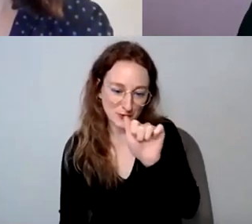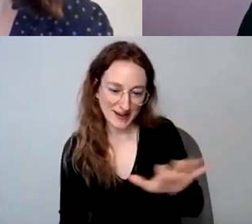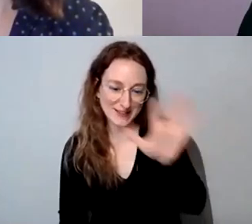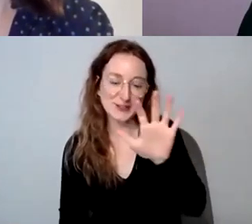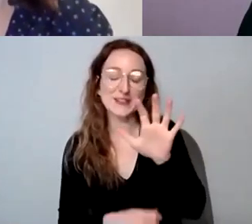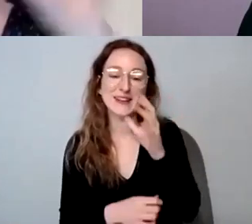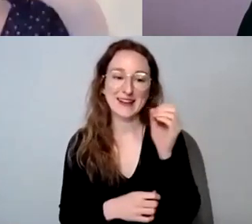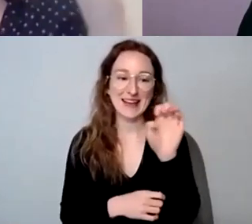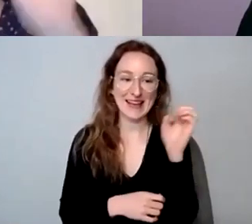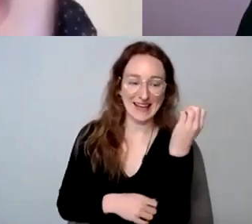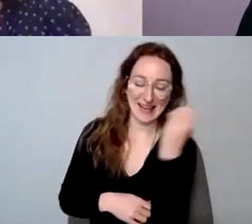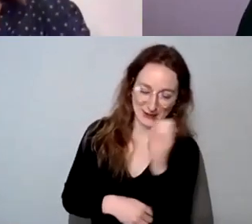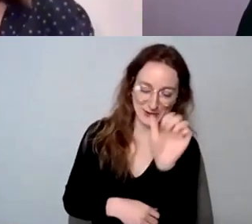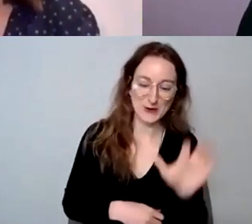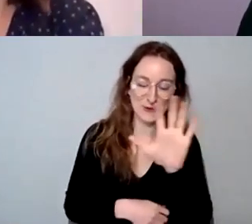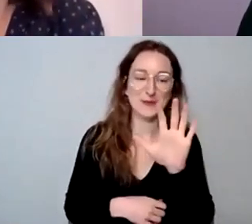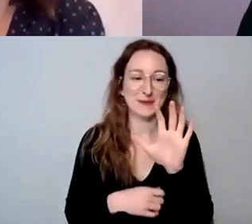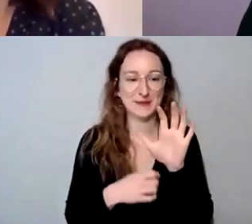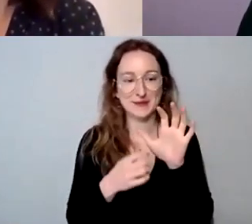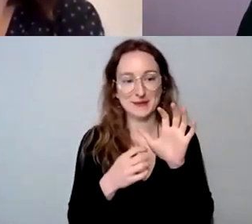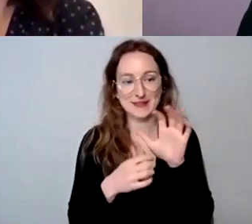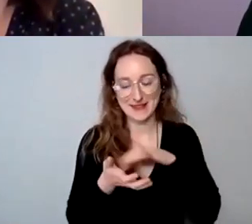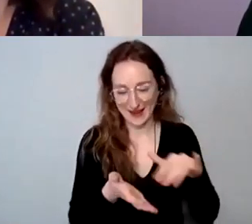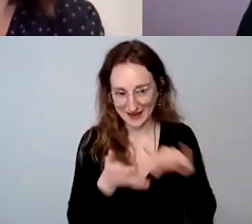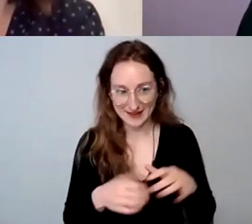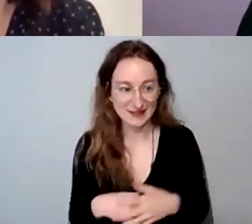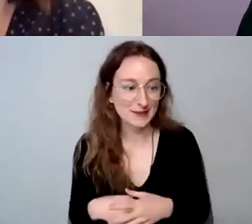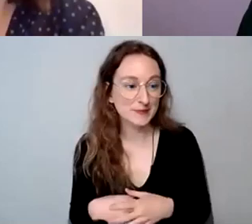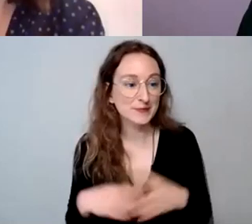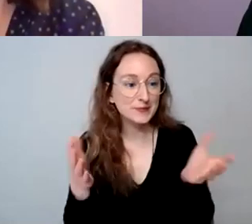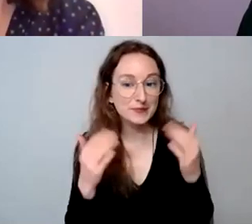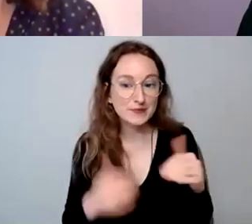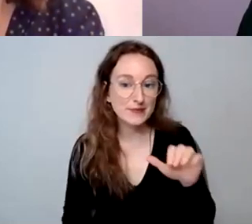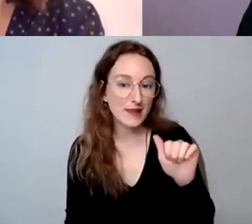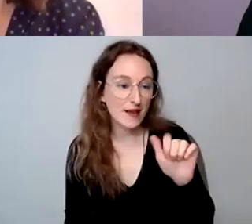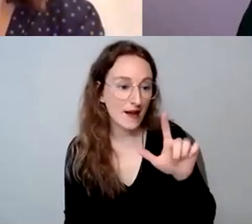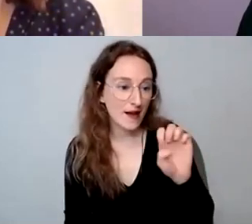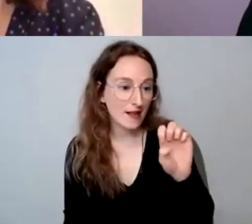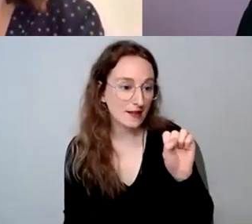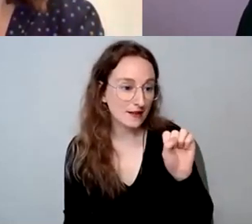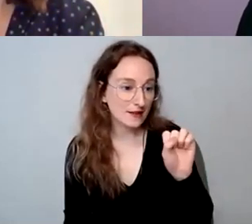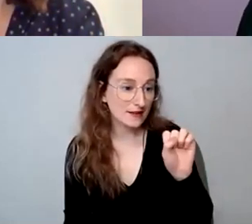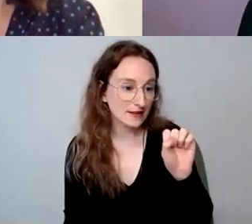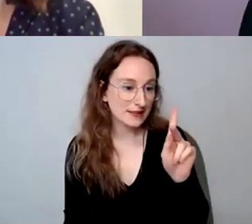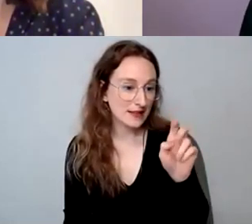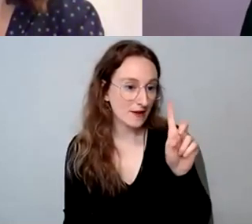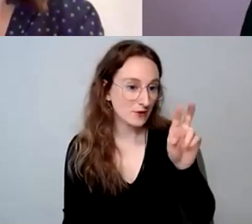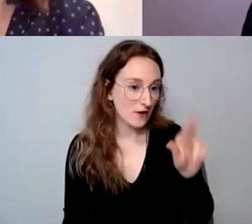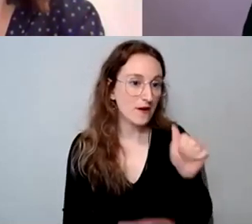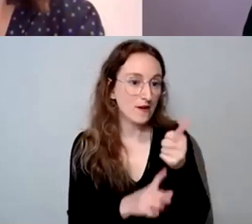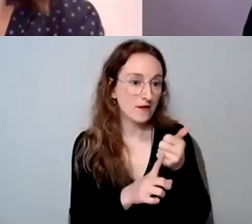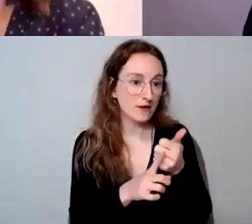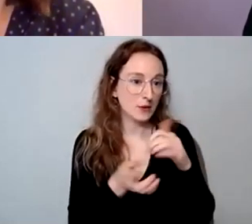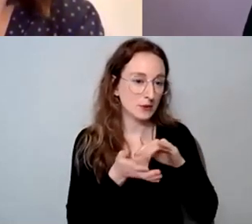is a professor of sociology and head of the International Laboratory for Social Integration Research at National Research University,